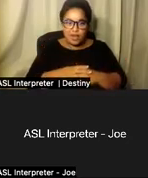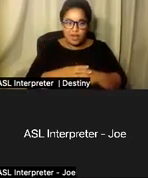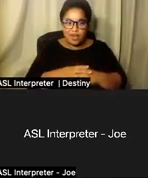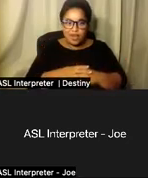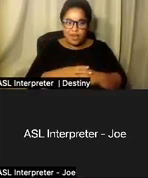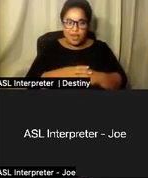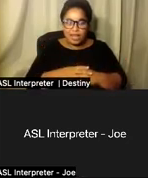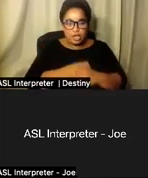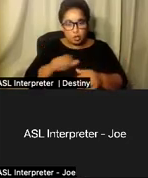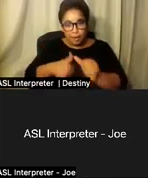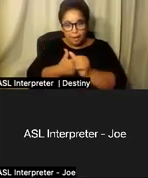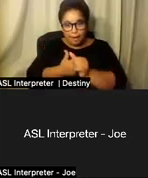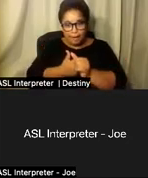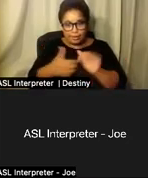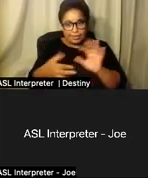the back?